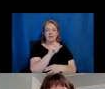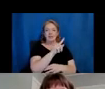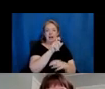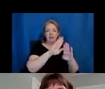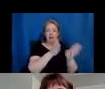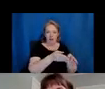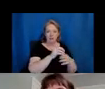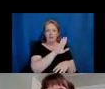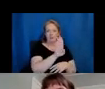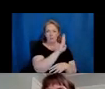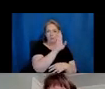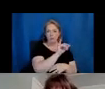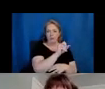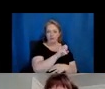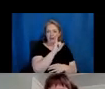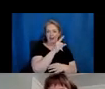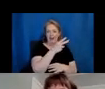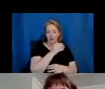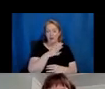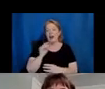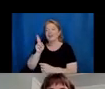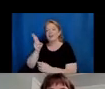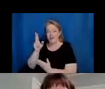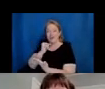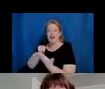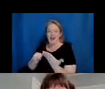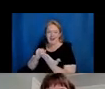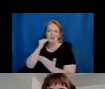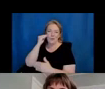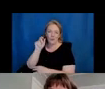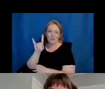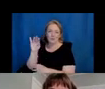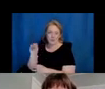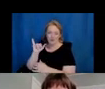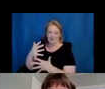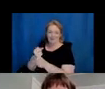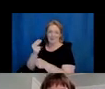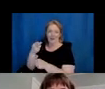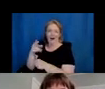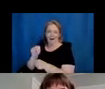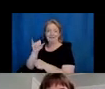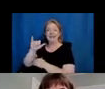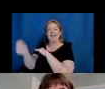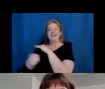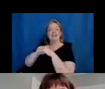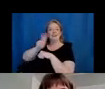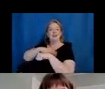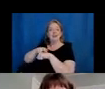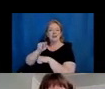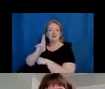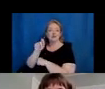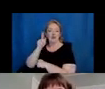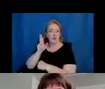Studios program, also referred to as HAHS, which is a program of the National Trust for Historic Preservation. My name is